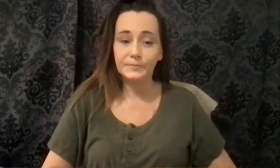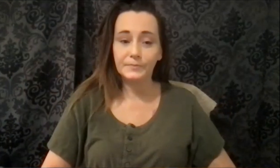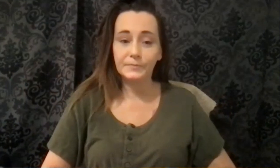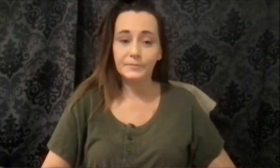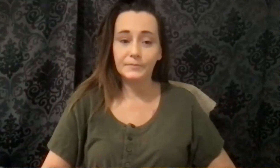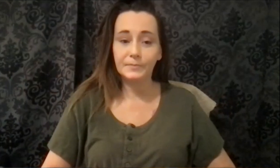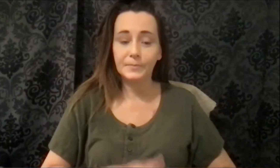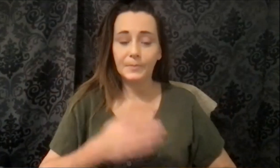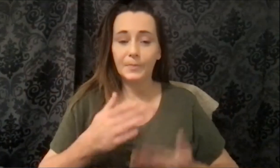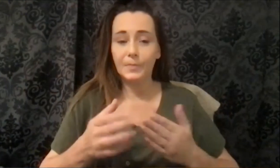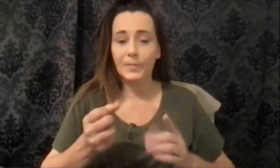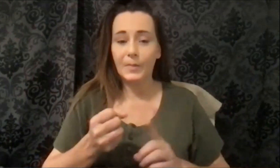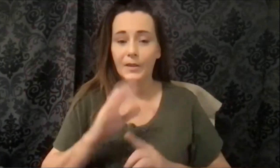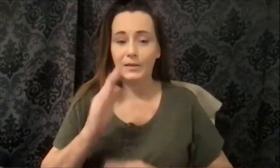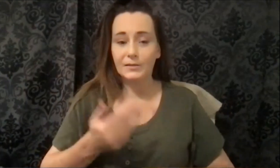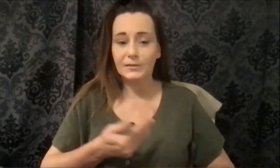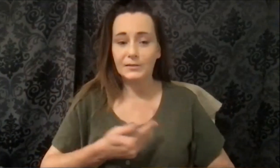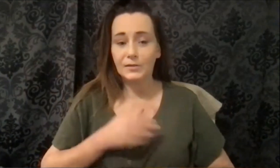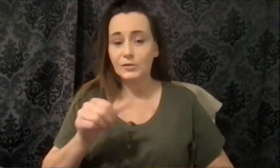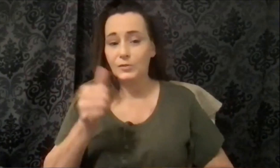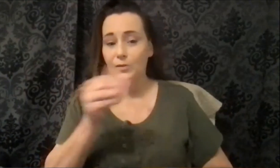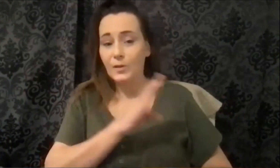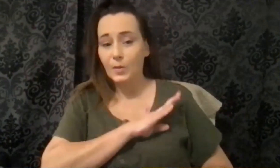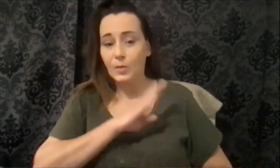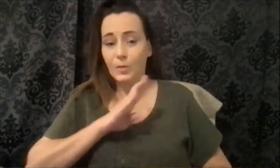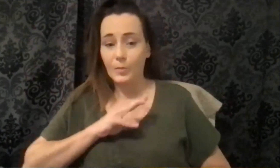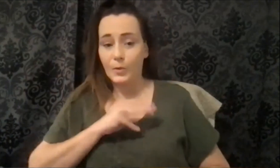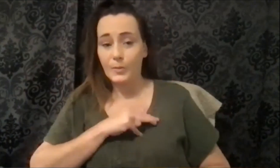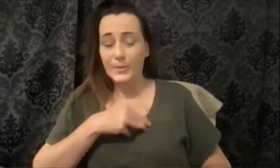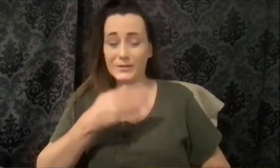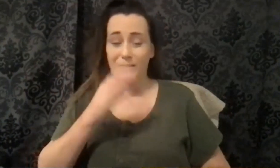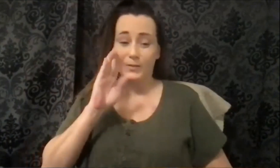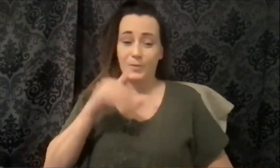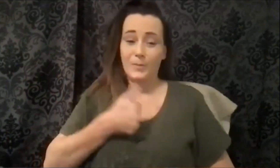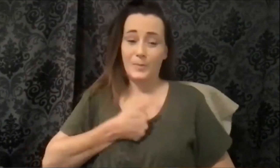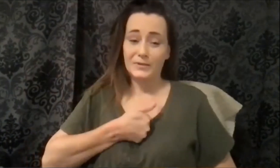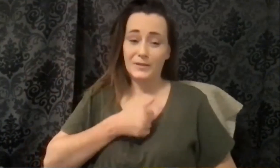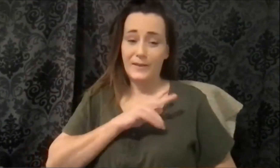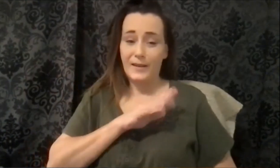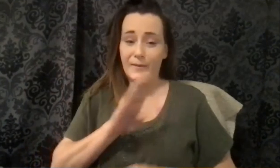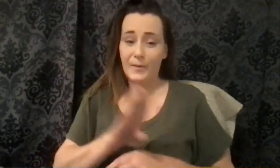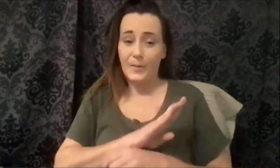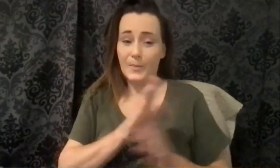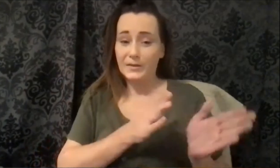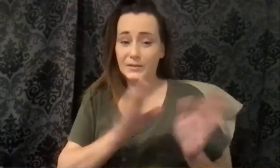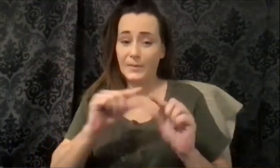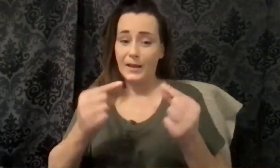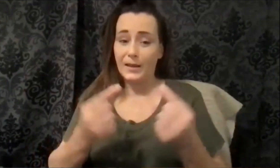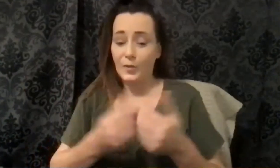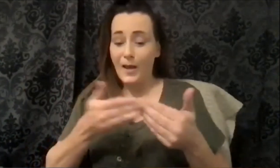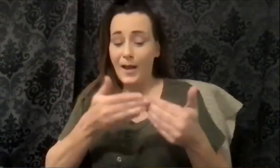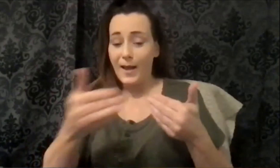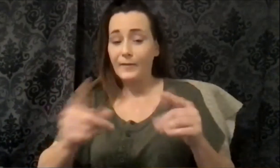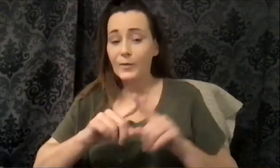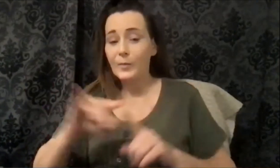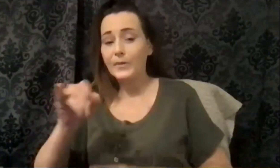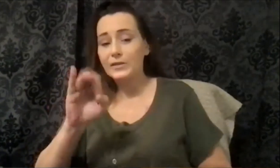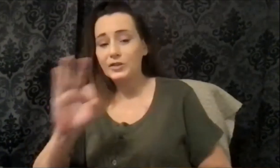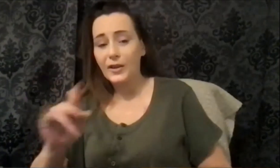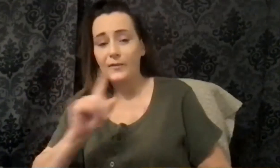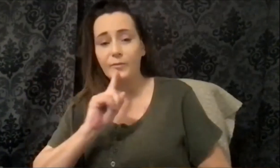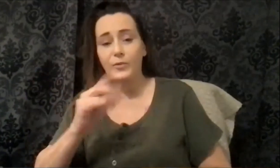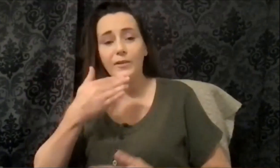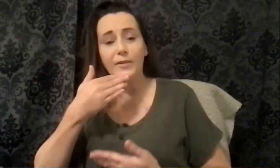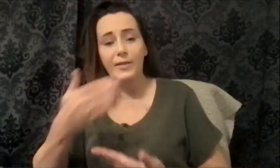maybe I could extend that invitation to other board members. I know myself personally, I have a business planning group I have to go to after this. But Jeff, I really want to thank you.